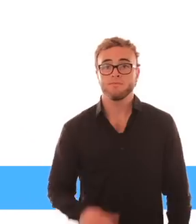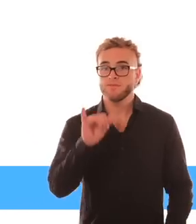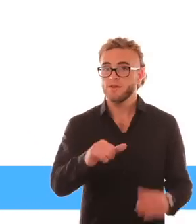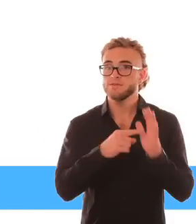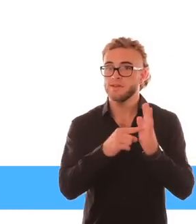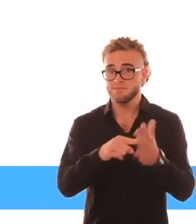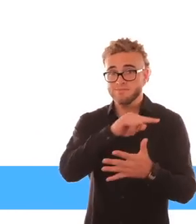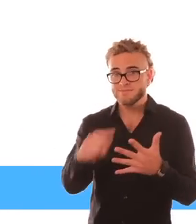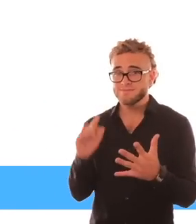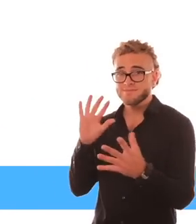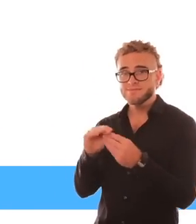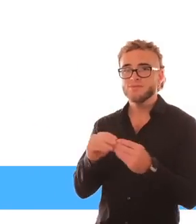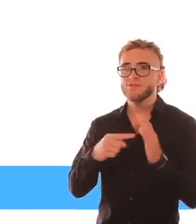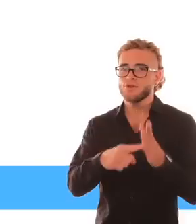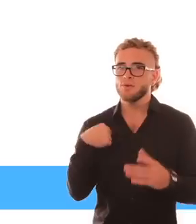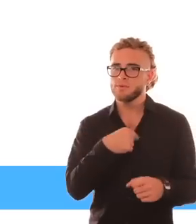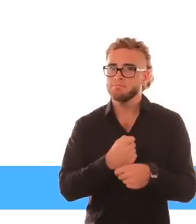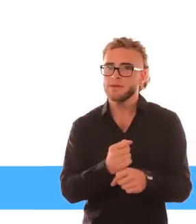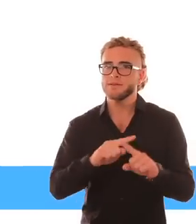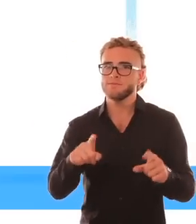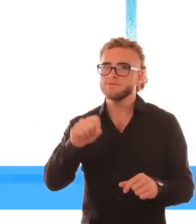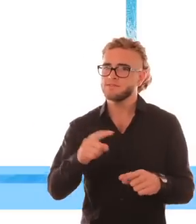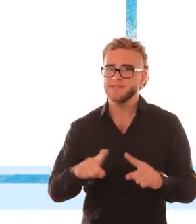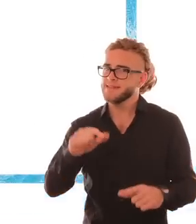making a difference, but more work remains to be done.